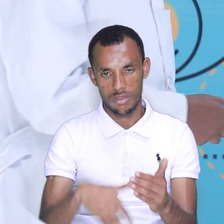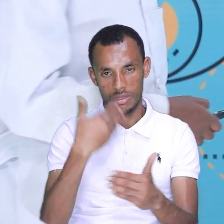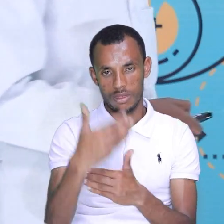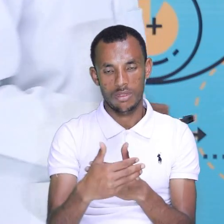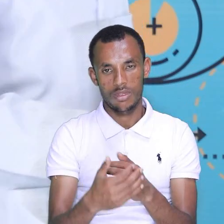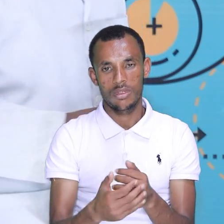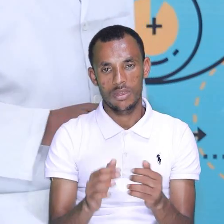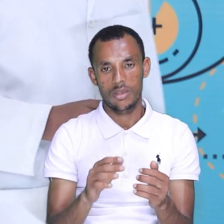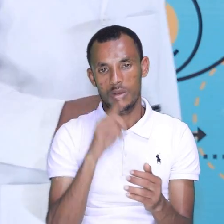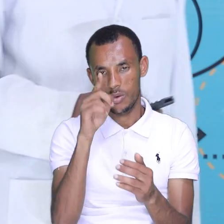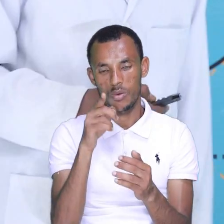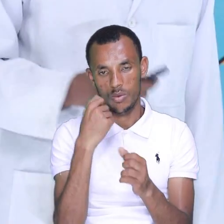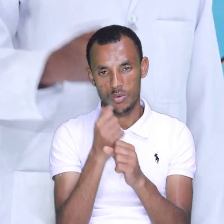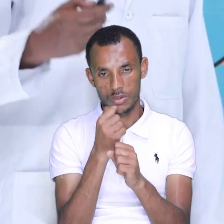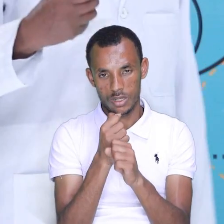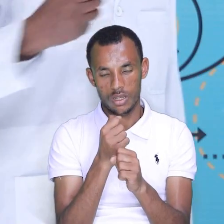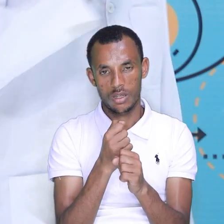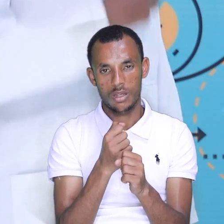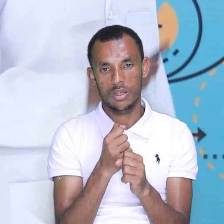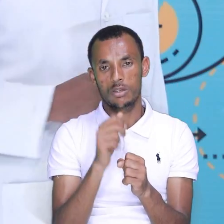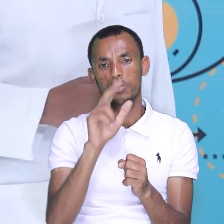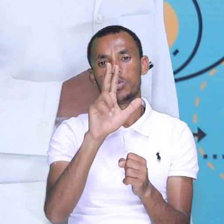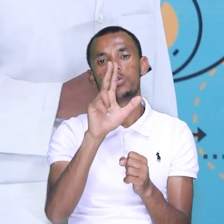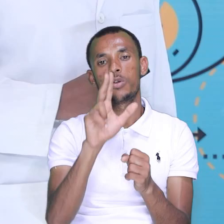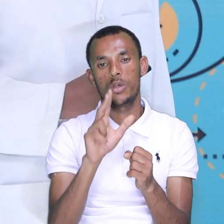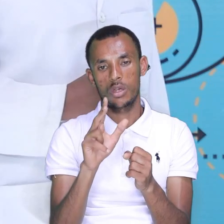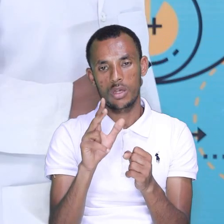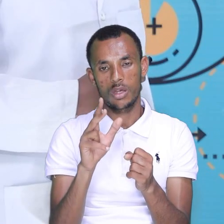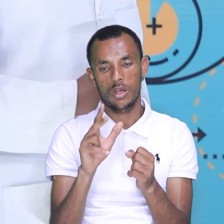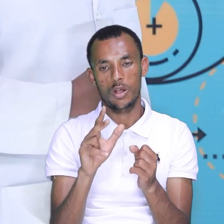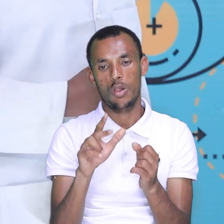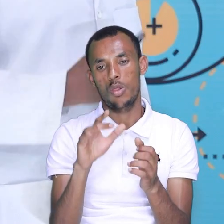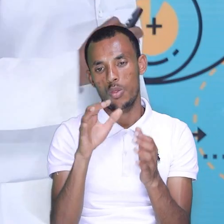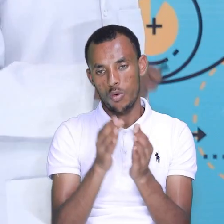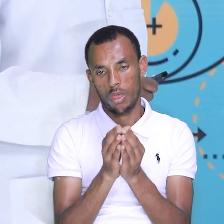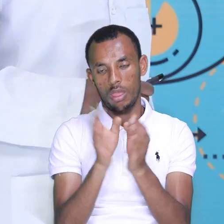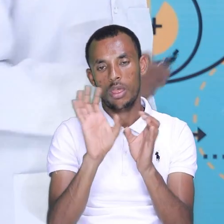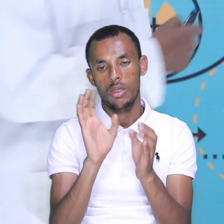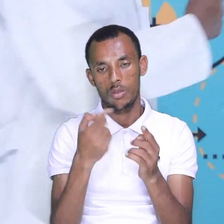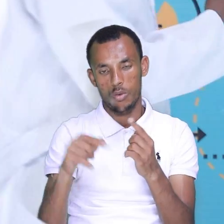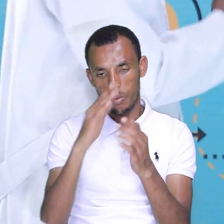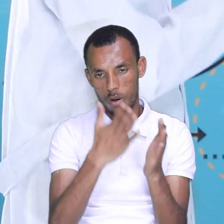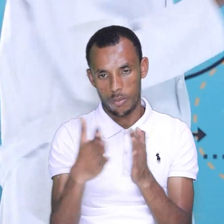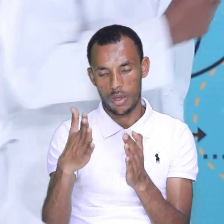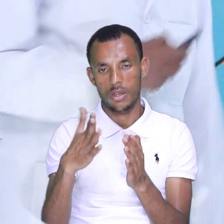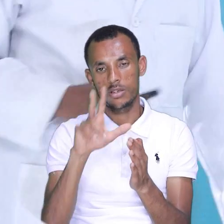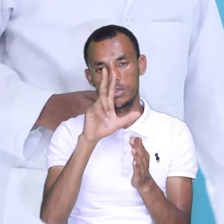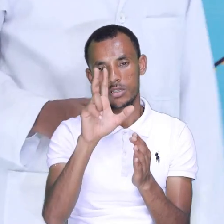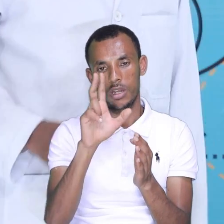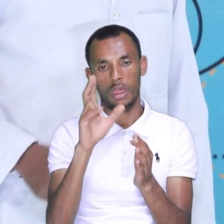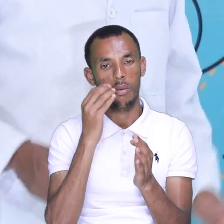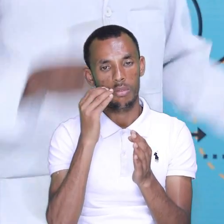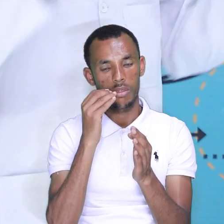Then you have to come to 3-digit lottery tickets. To prepare 3-digit lottery